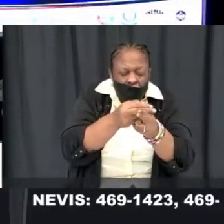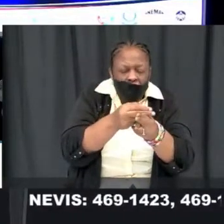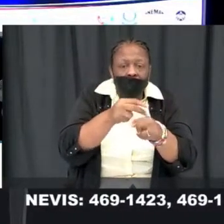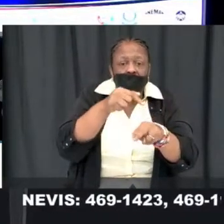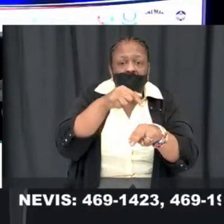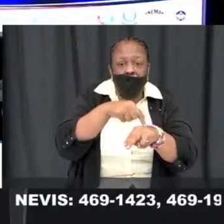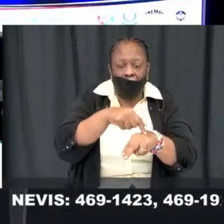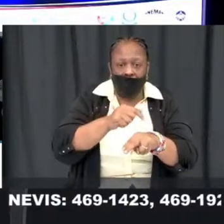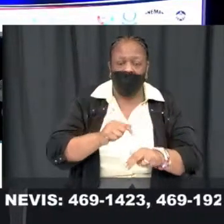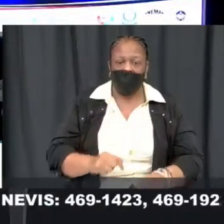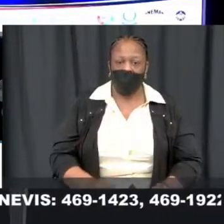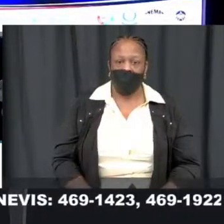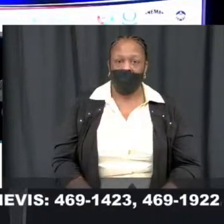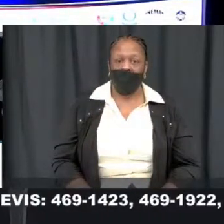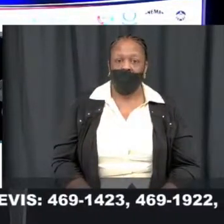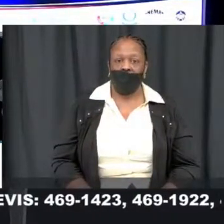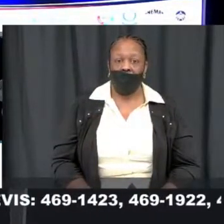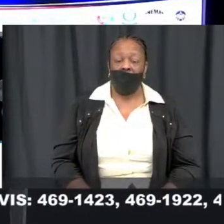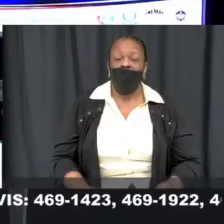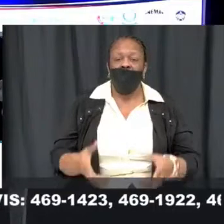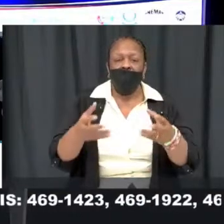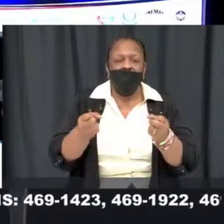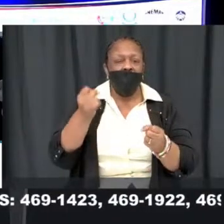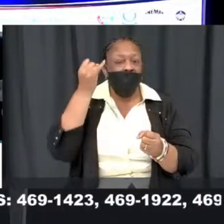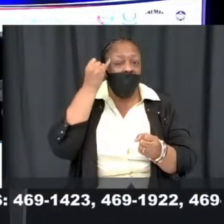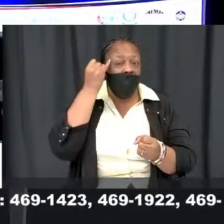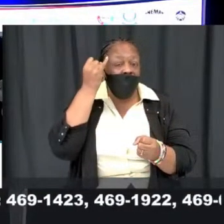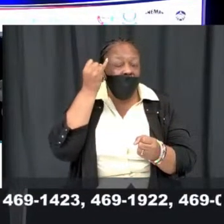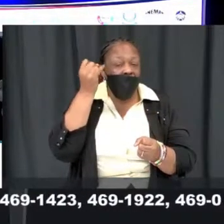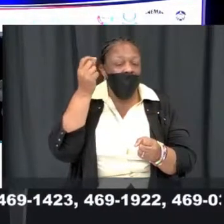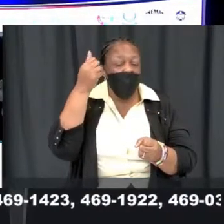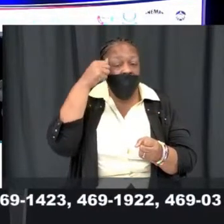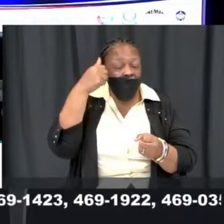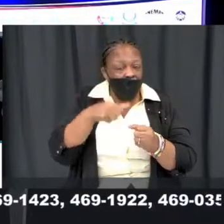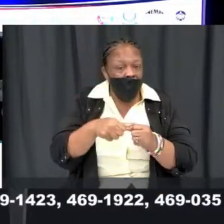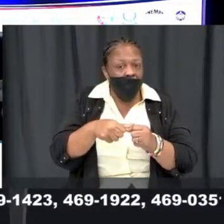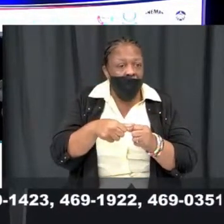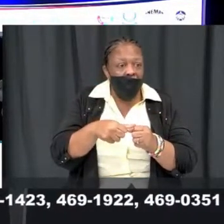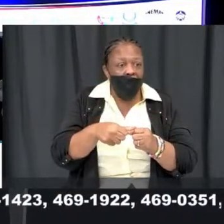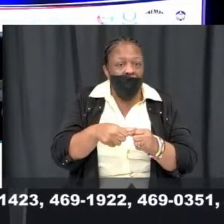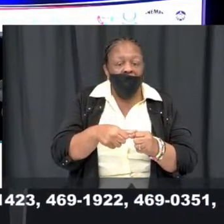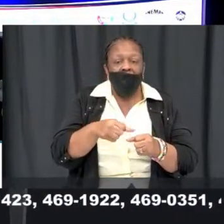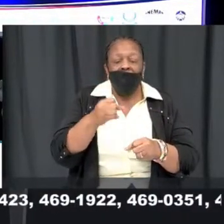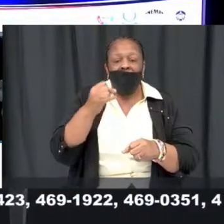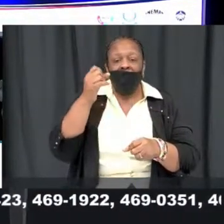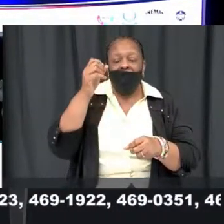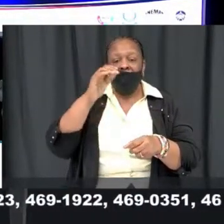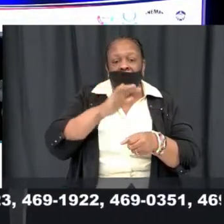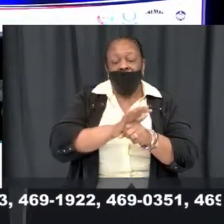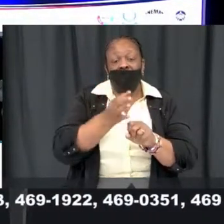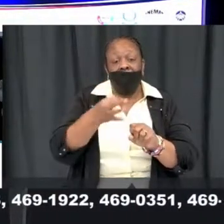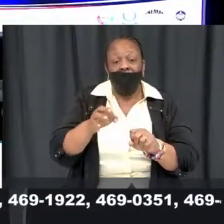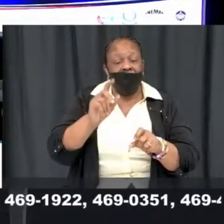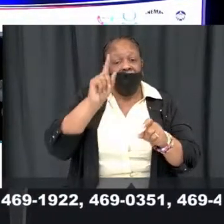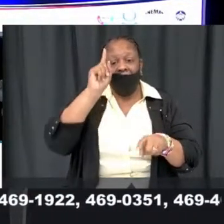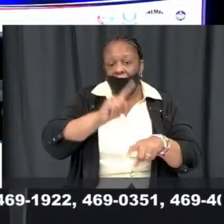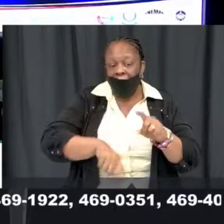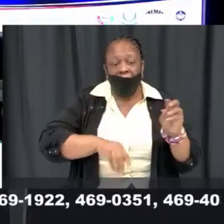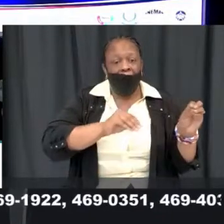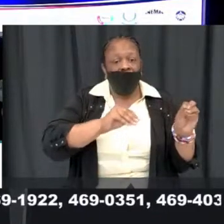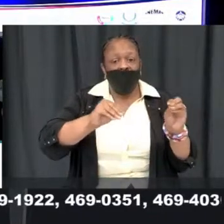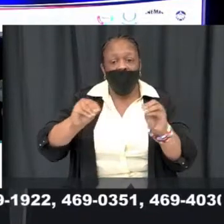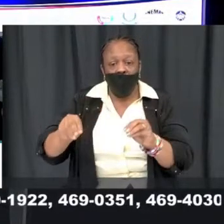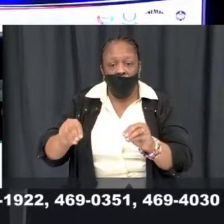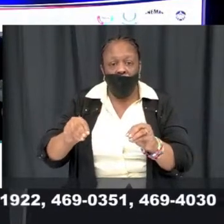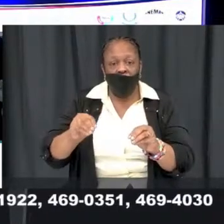I want to remind you, the virus cannot move alone. The virus depends on us